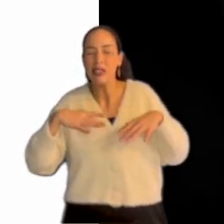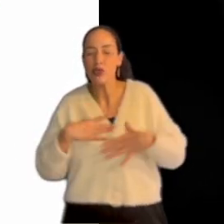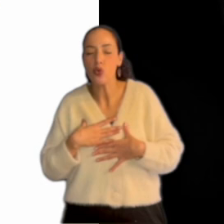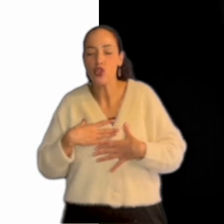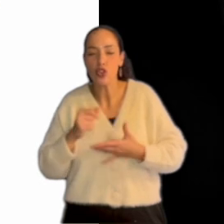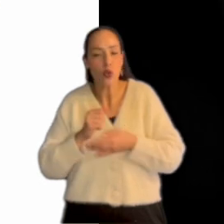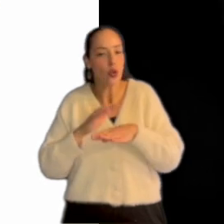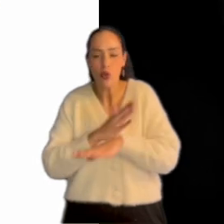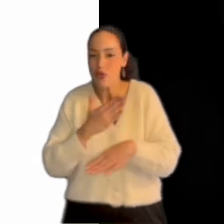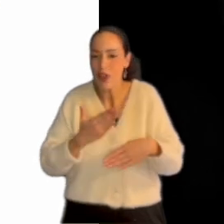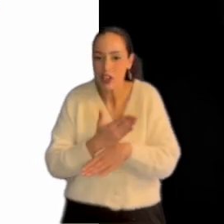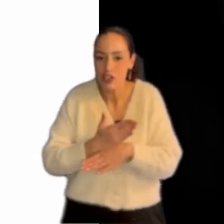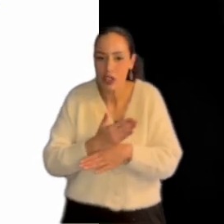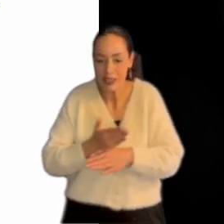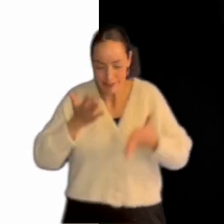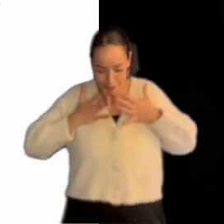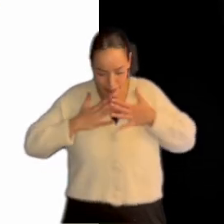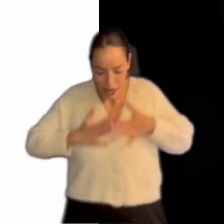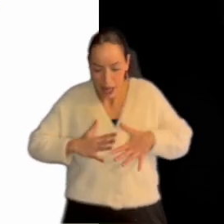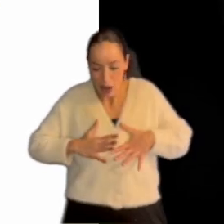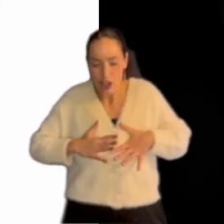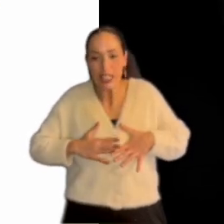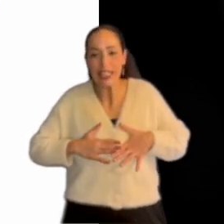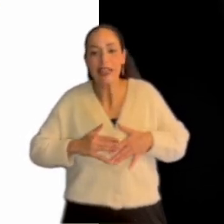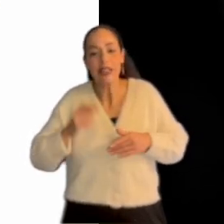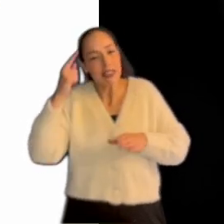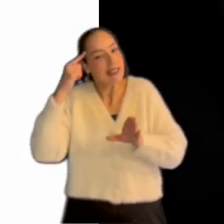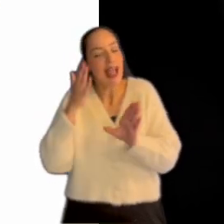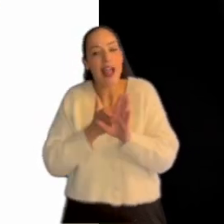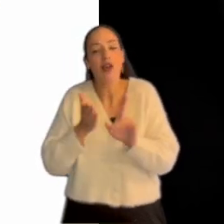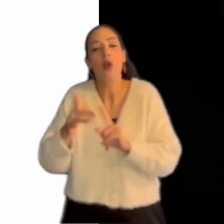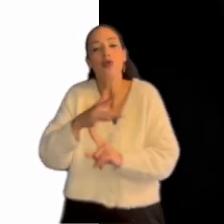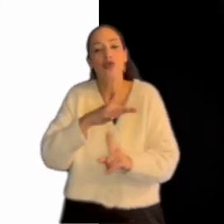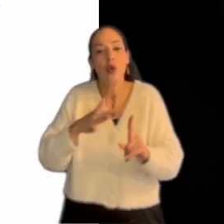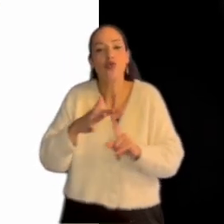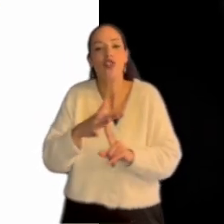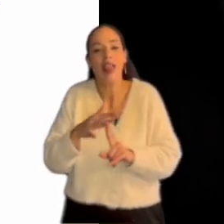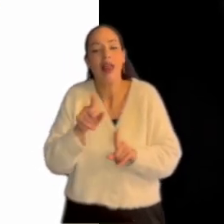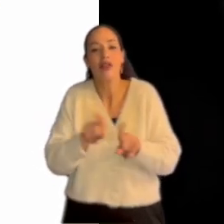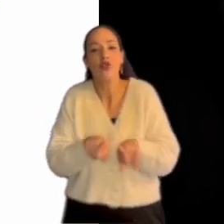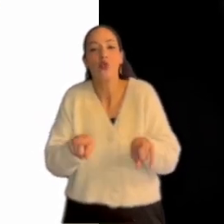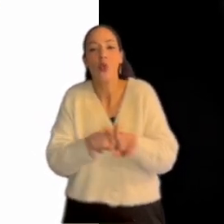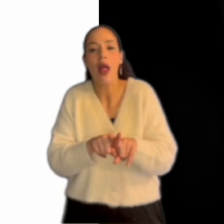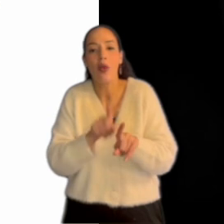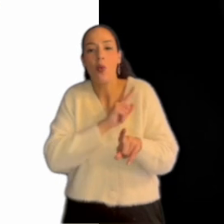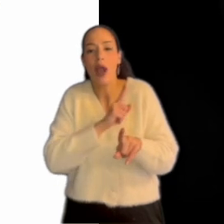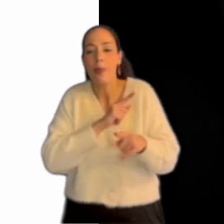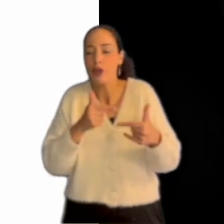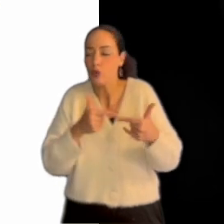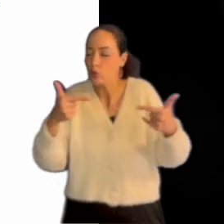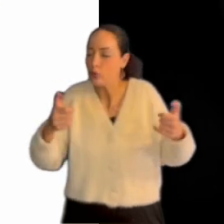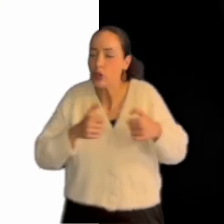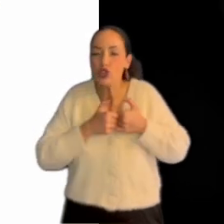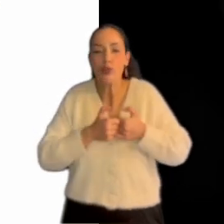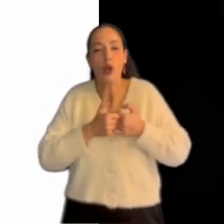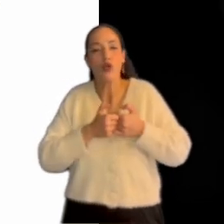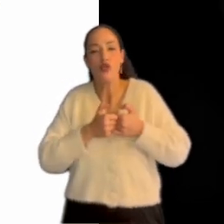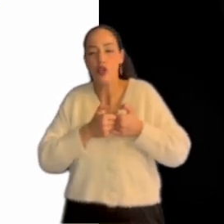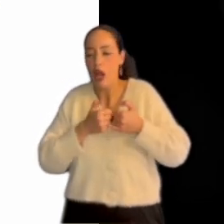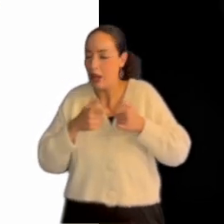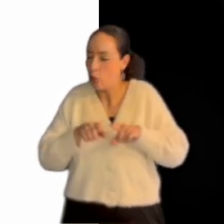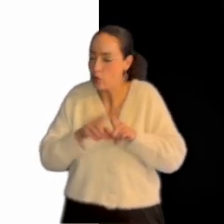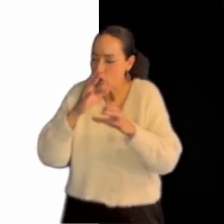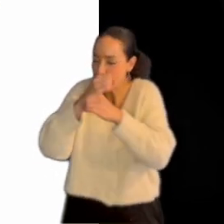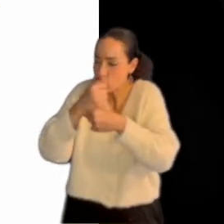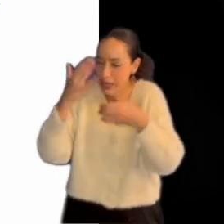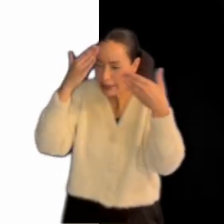as a result of prolonged exposure to compassion stress and all it invokes. Compassion fatigue is a term used to describe the effect of caring